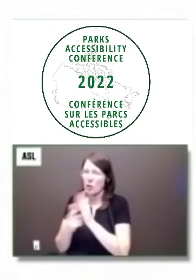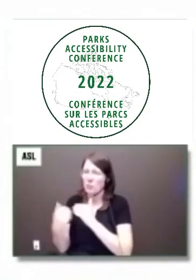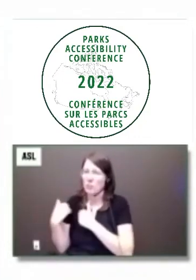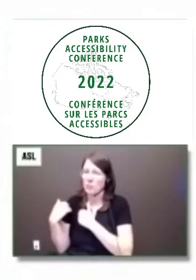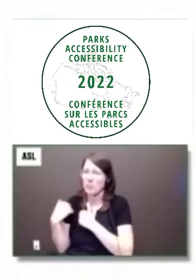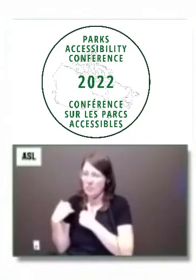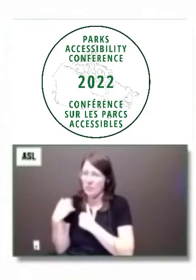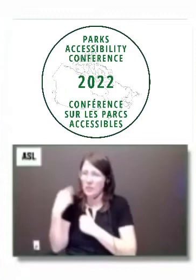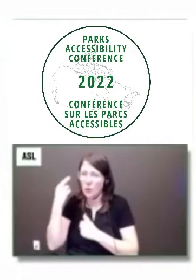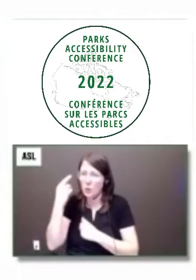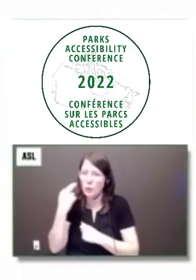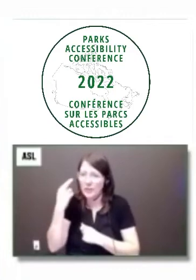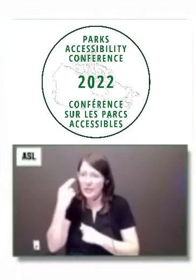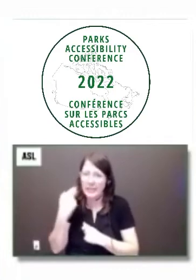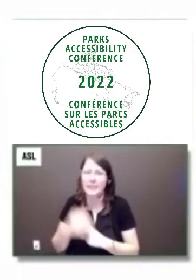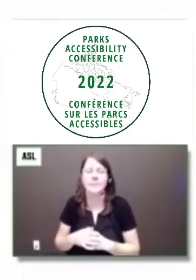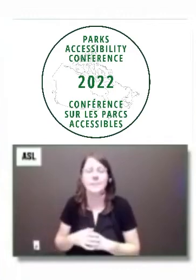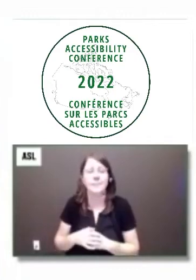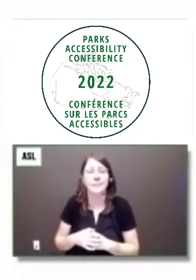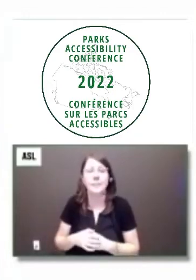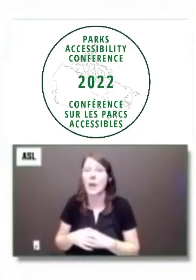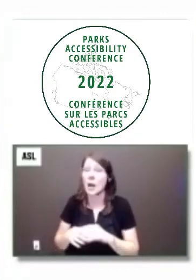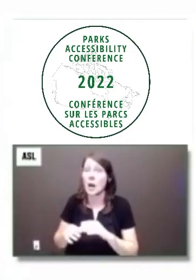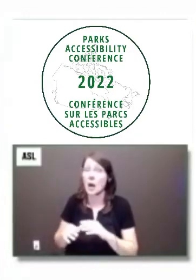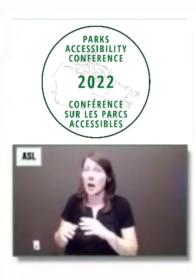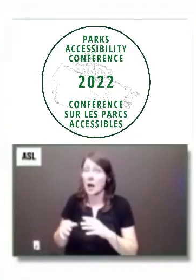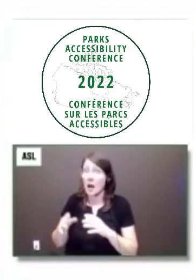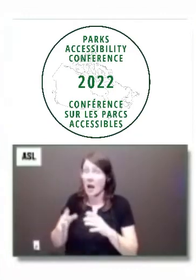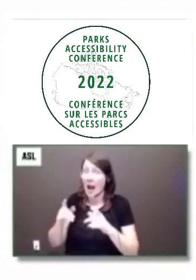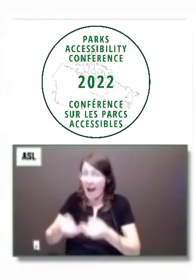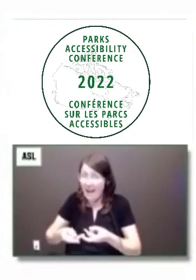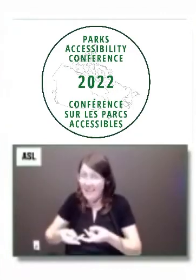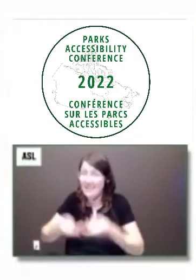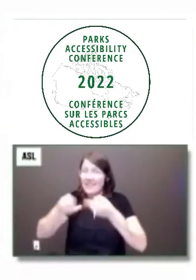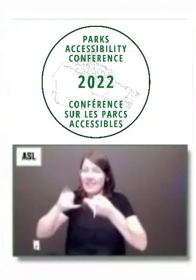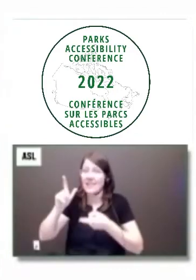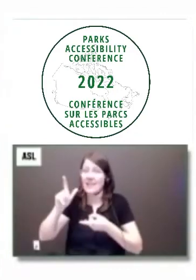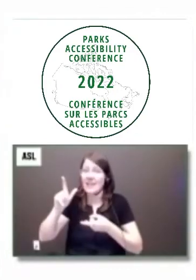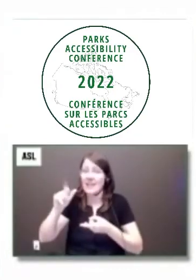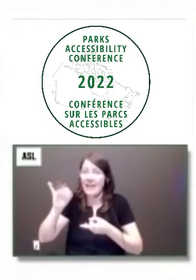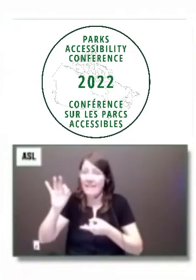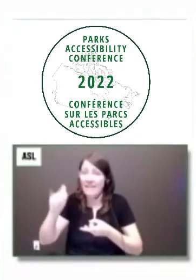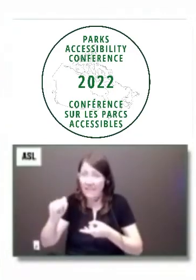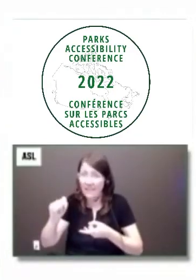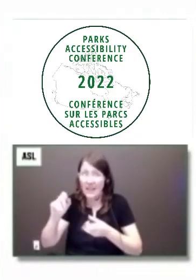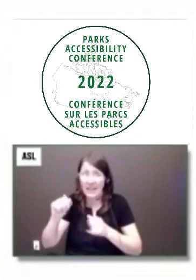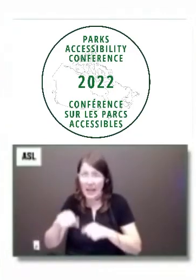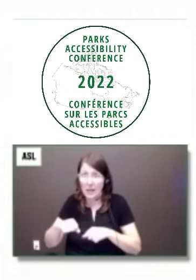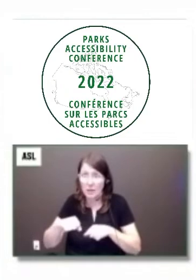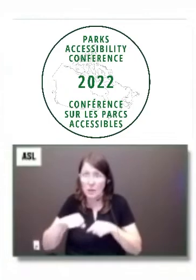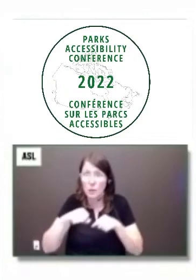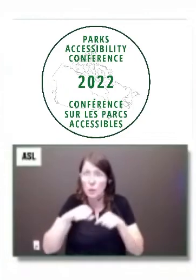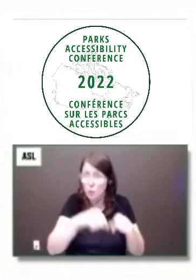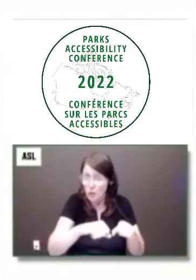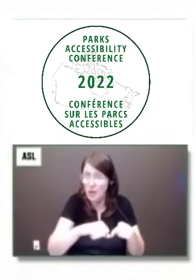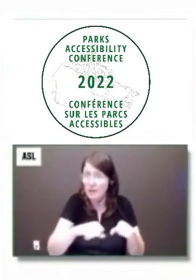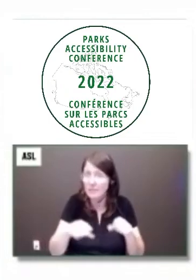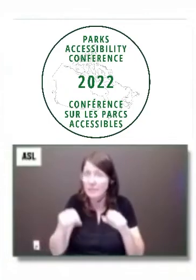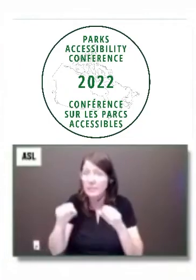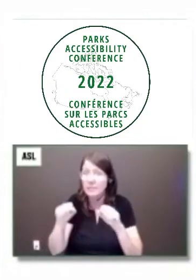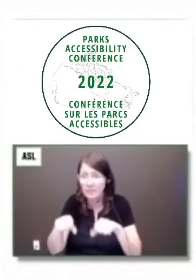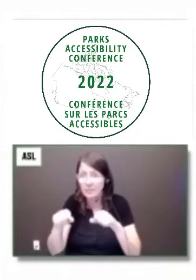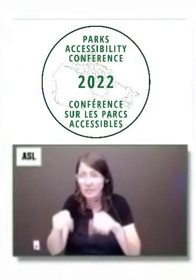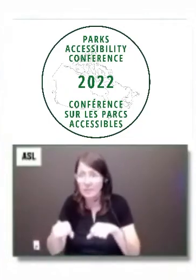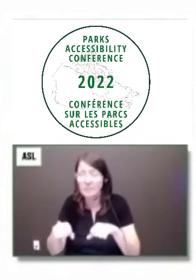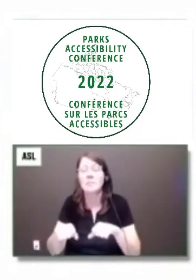can be transported to a washroom and then taken elsewhere for charging during the day or at the end of the day. So there are other options